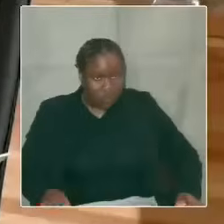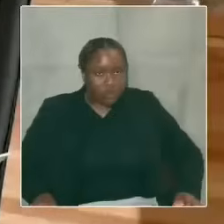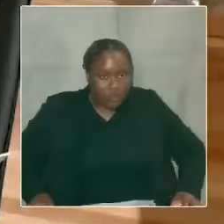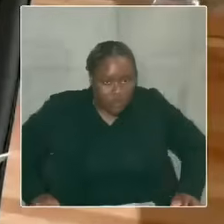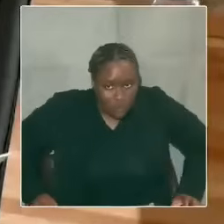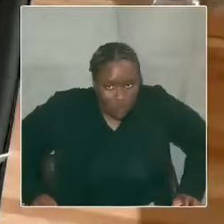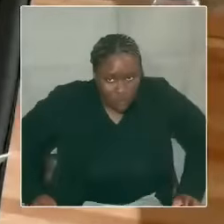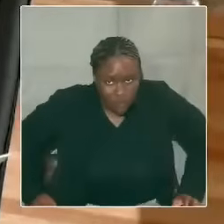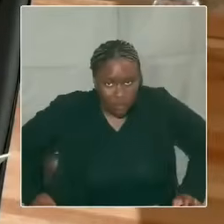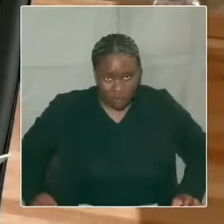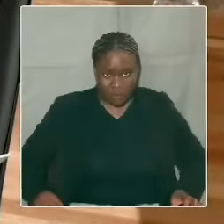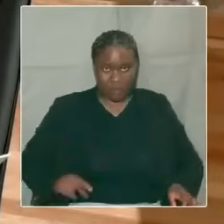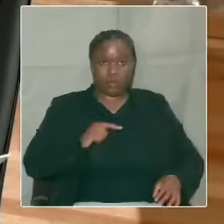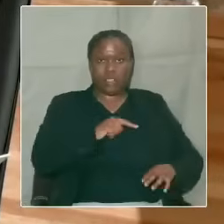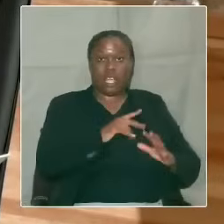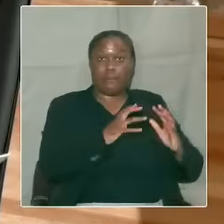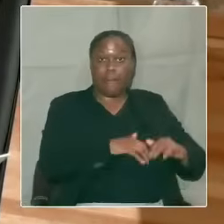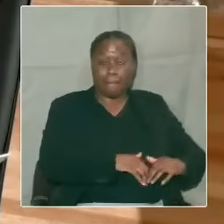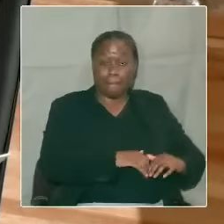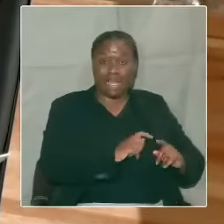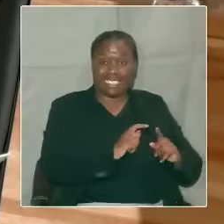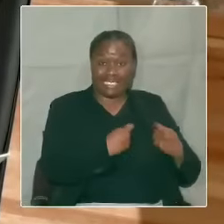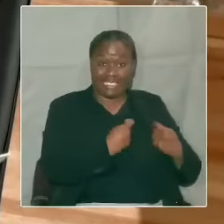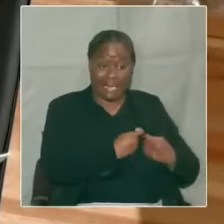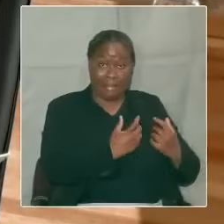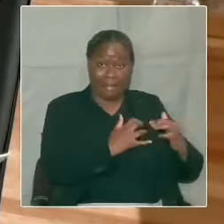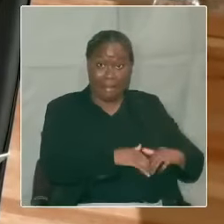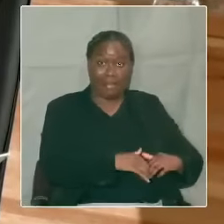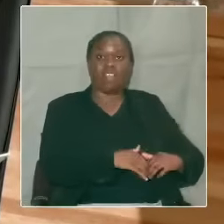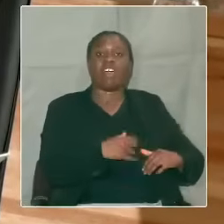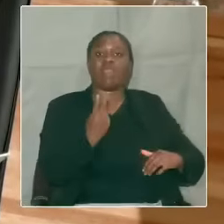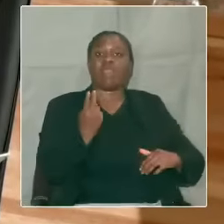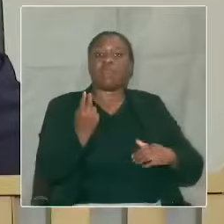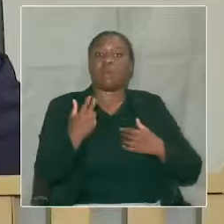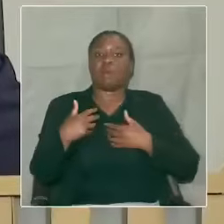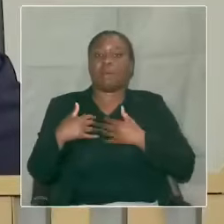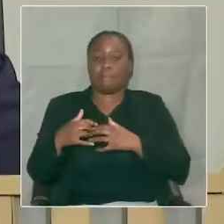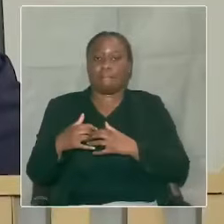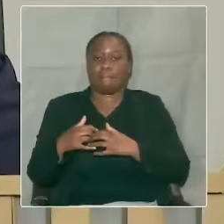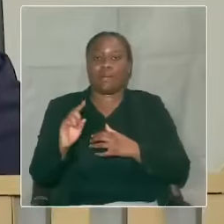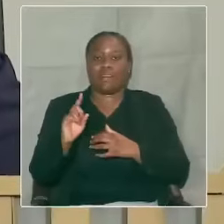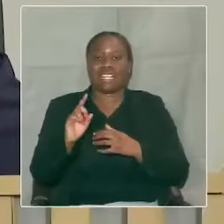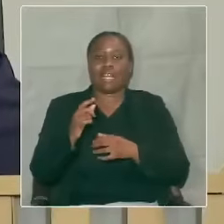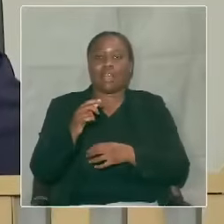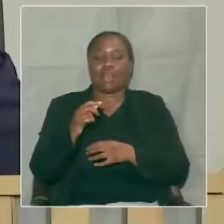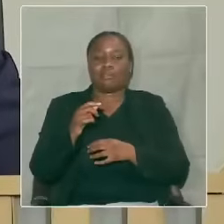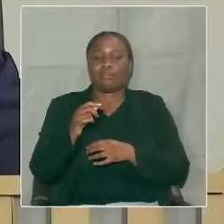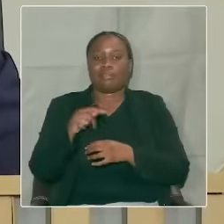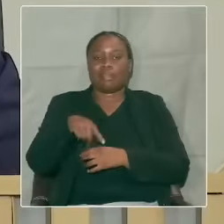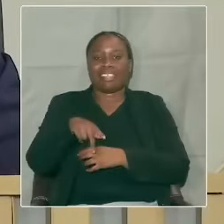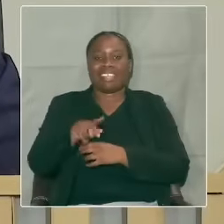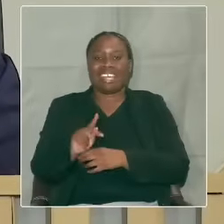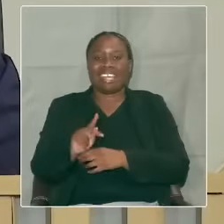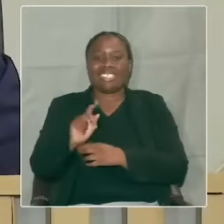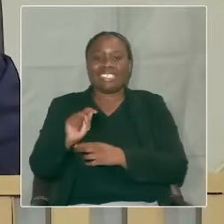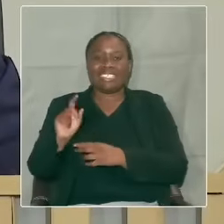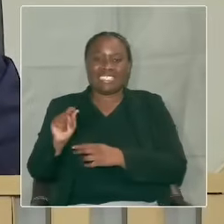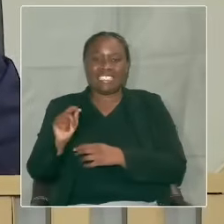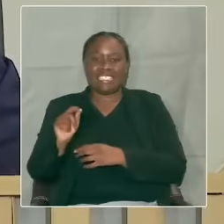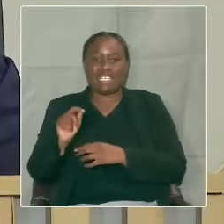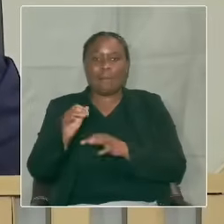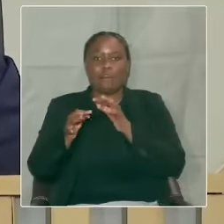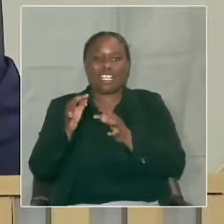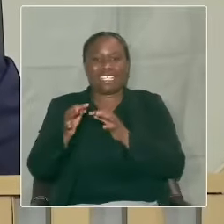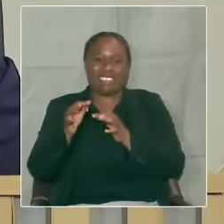a new task team was established, which is now known as the Political Killings Task Team. The previous team